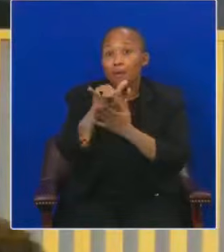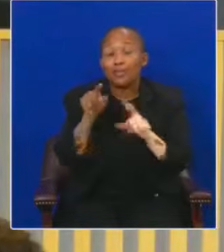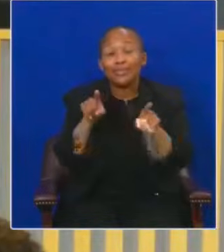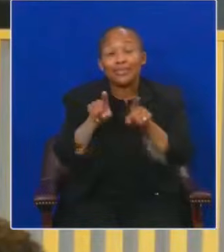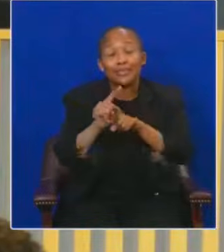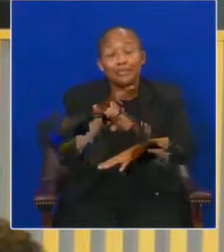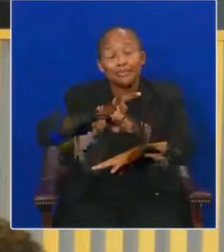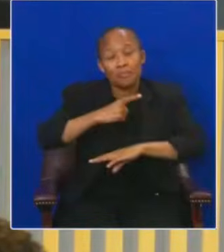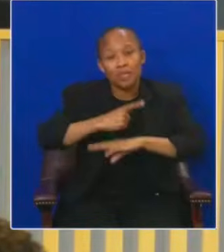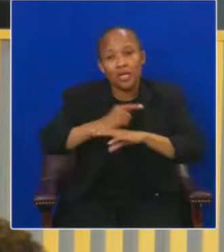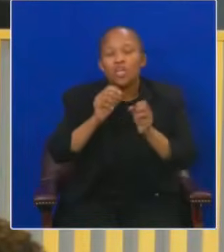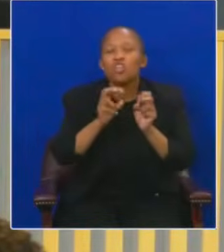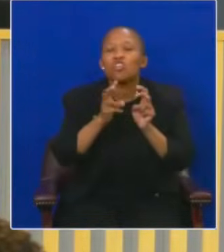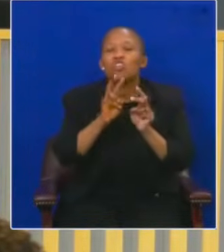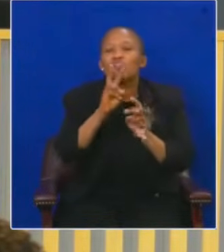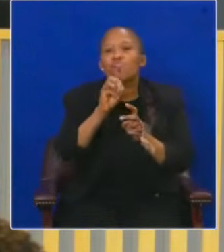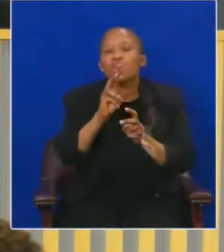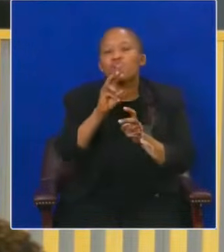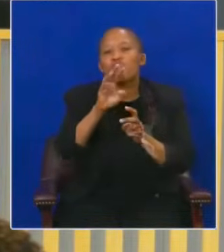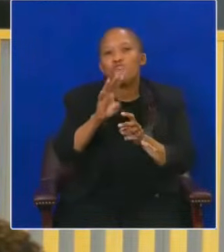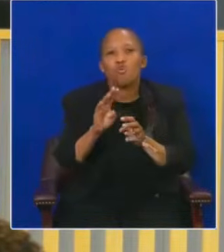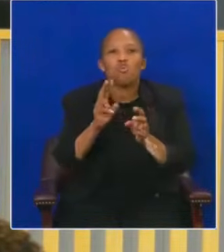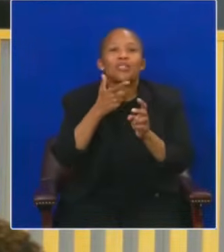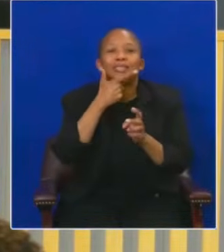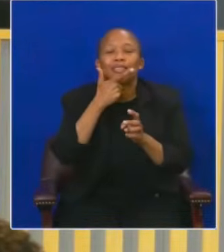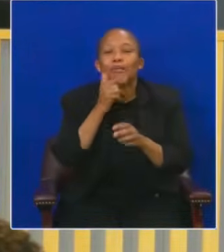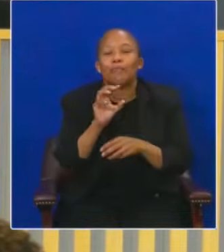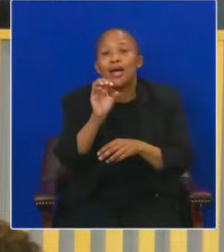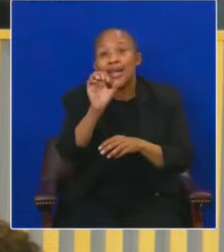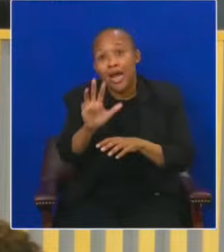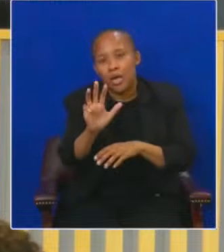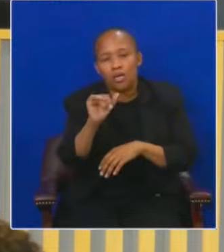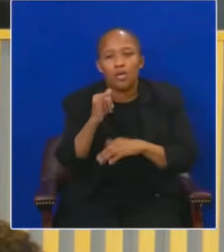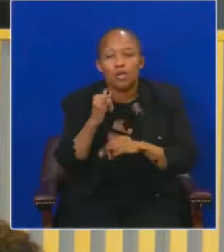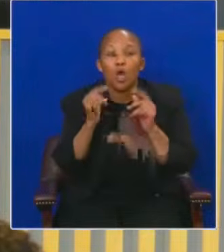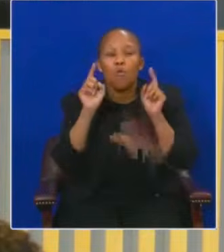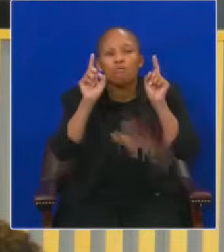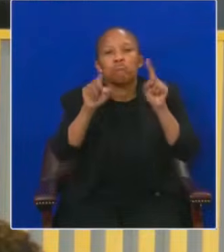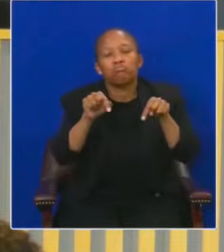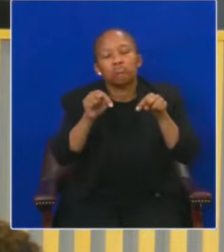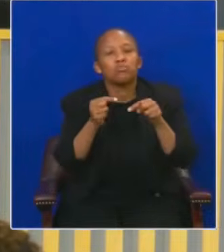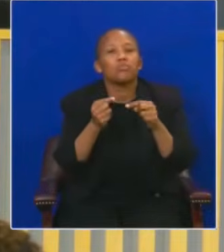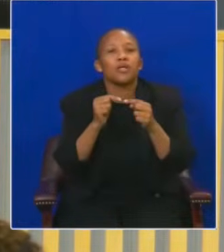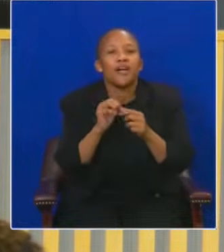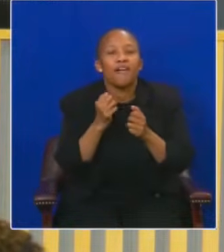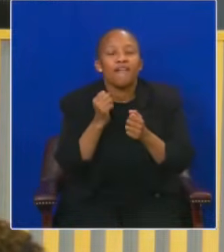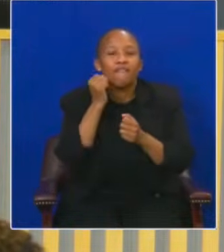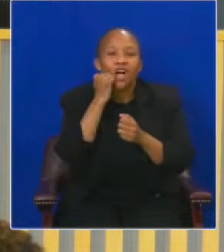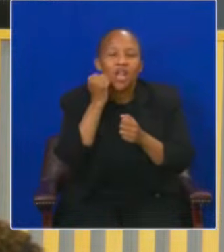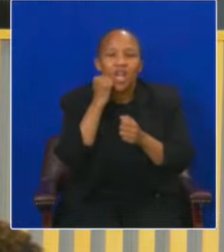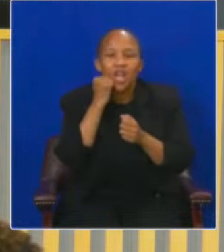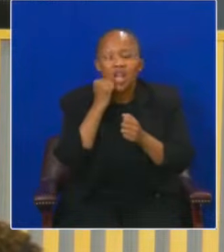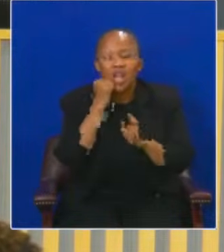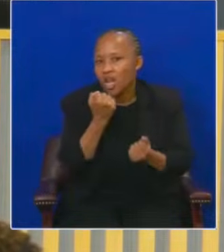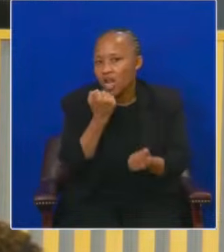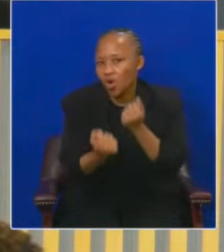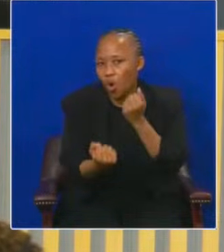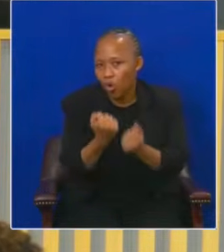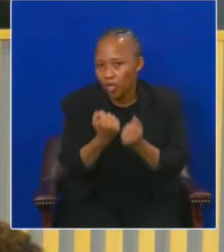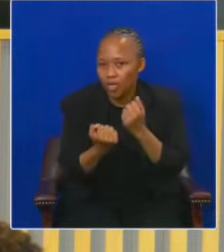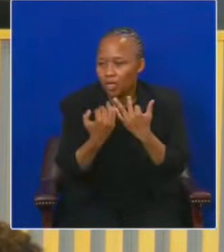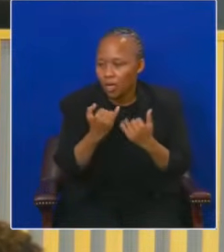2024-1209, and appeared at Vereeniging Court and was remanded to Groenpunt